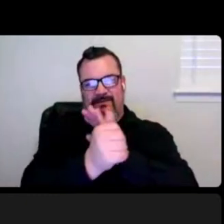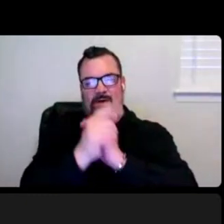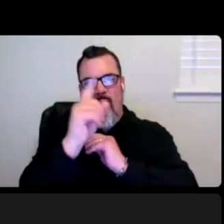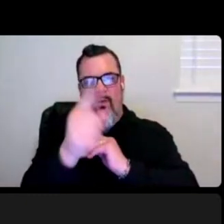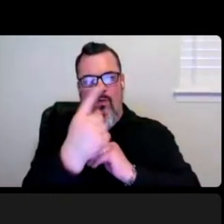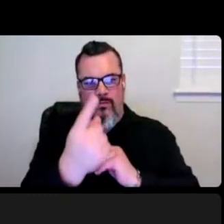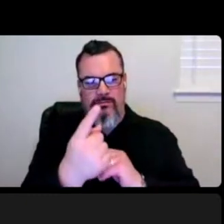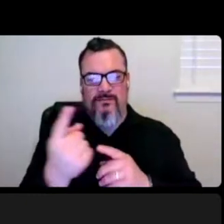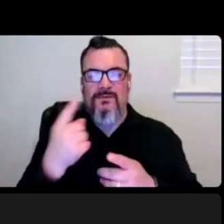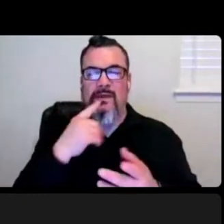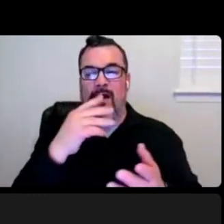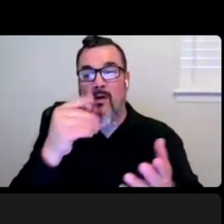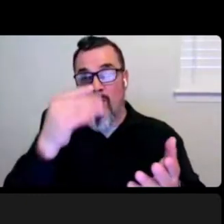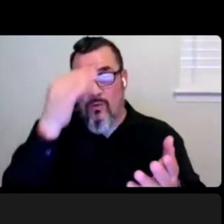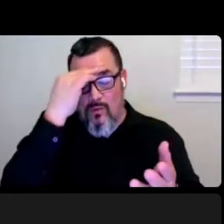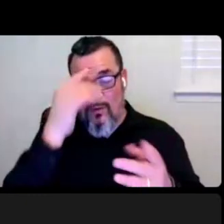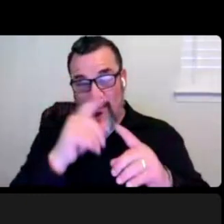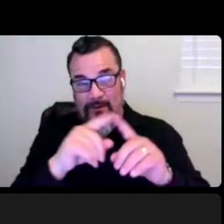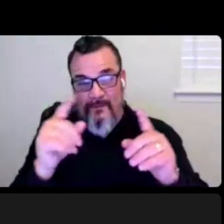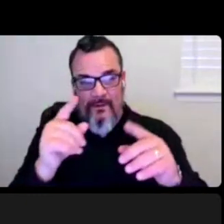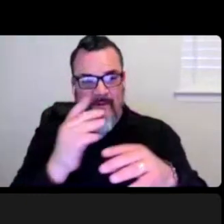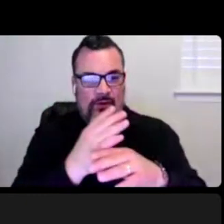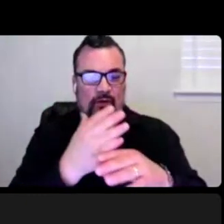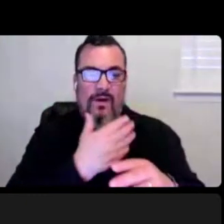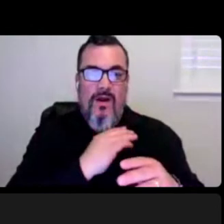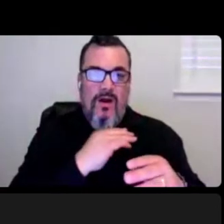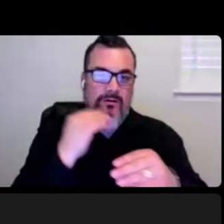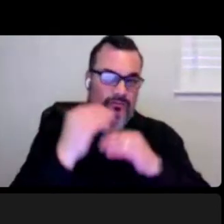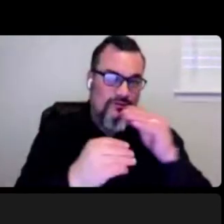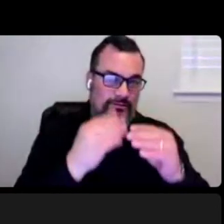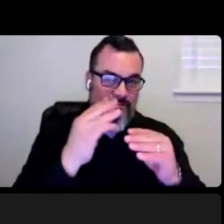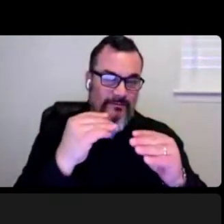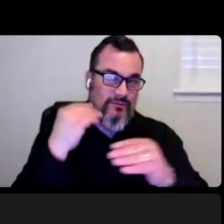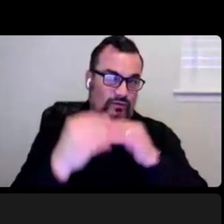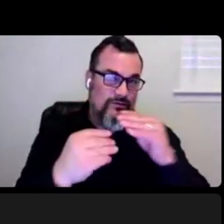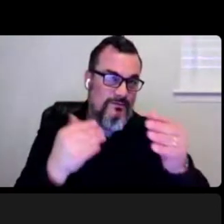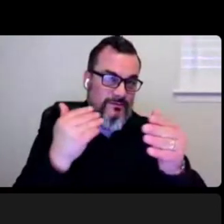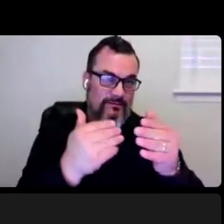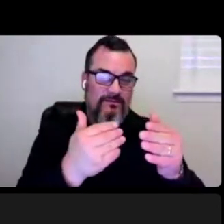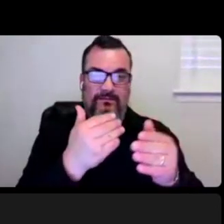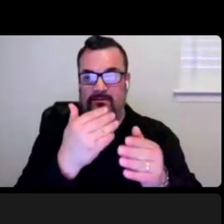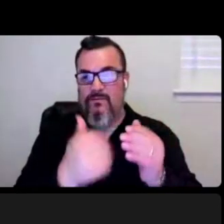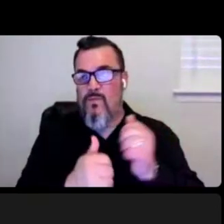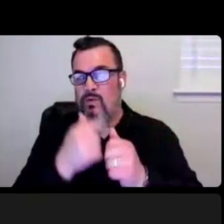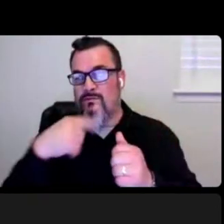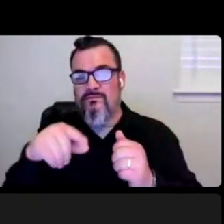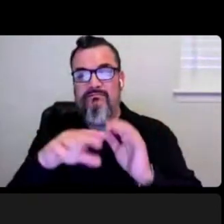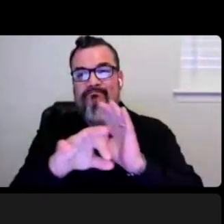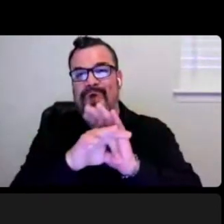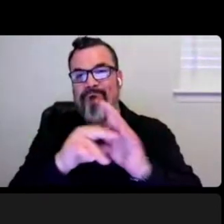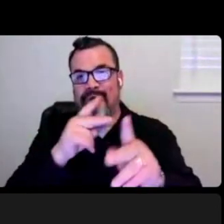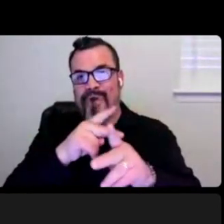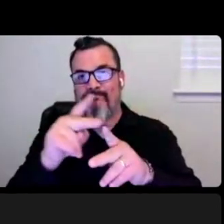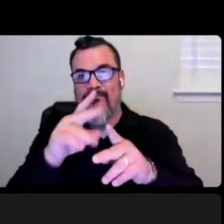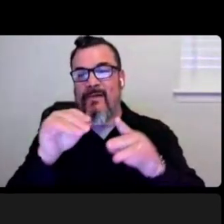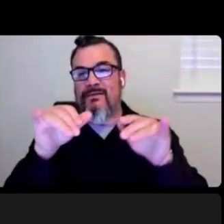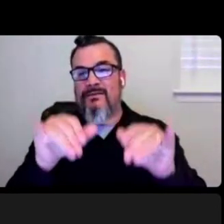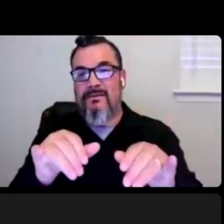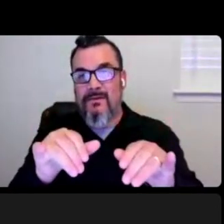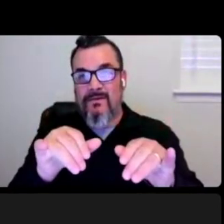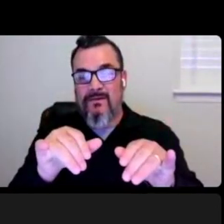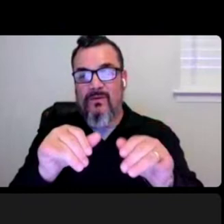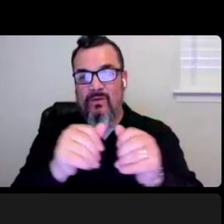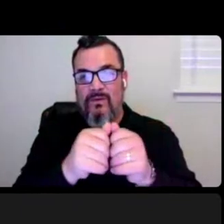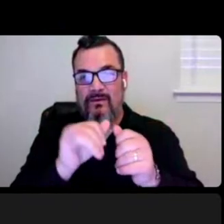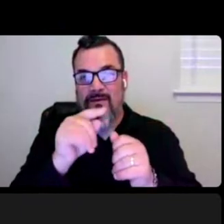and you know that the difference between our generation and the generation coming up, most of us chose a profession quite young and stuck with it. In fact, I